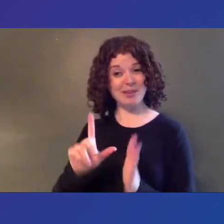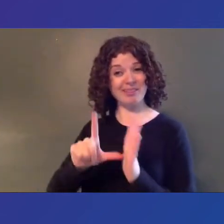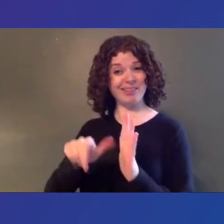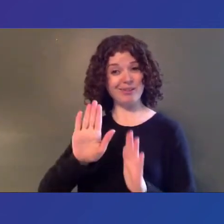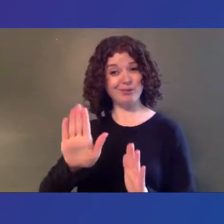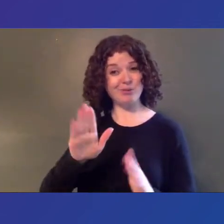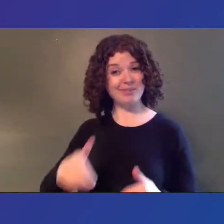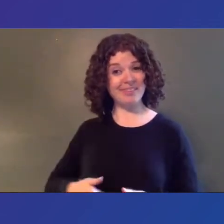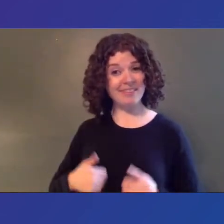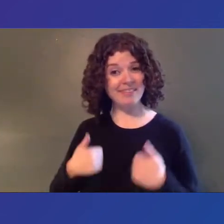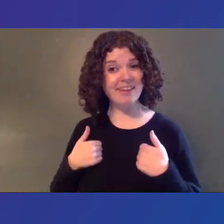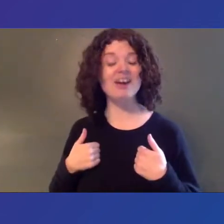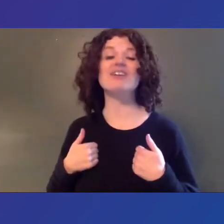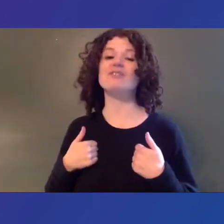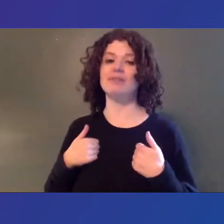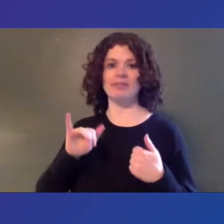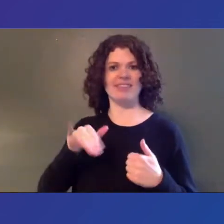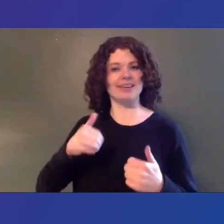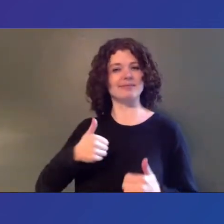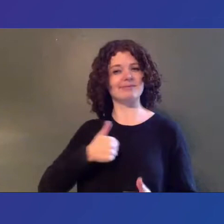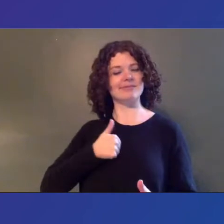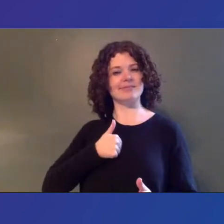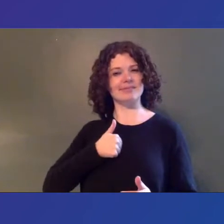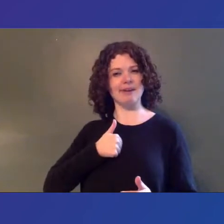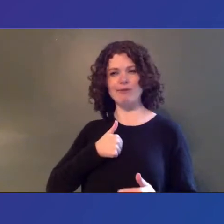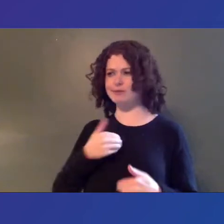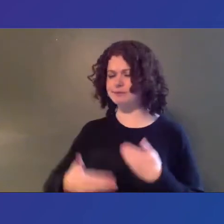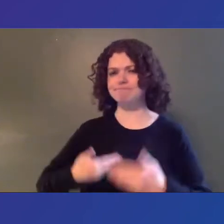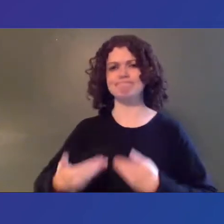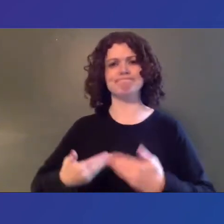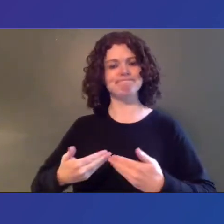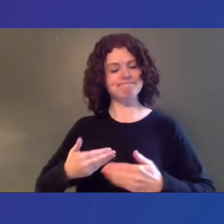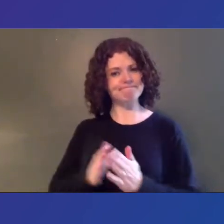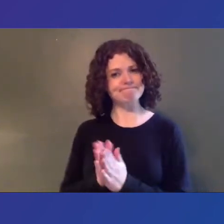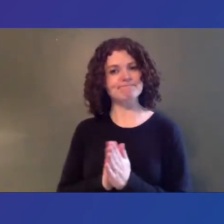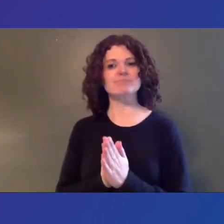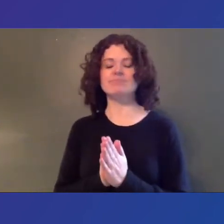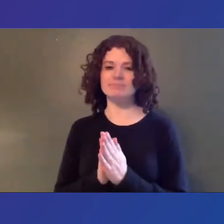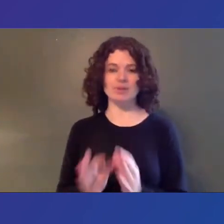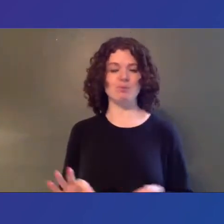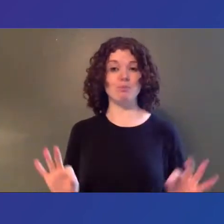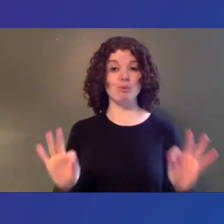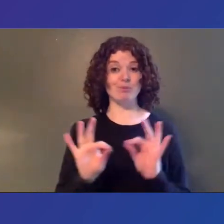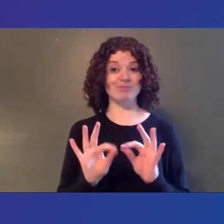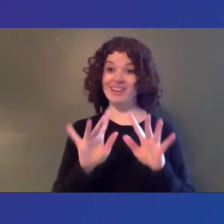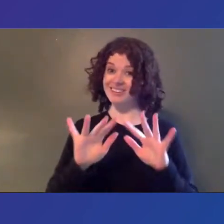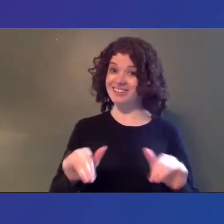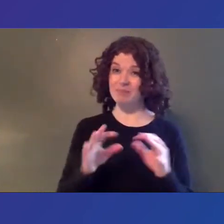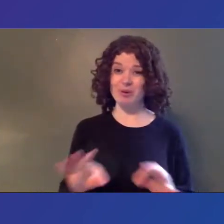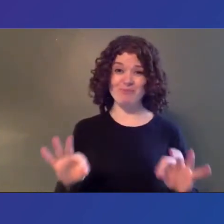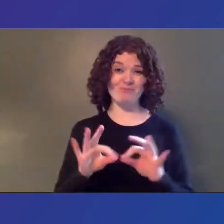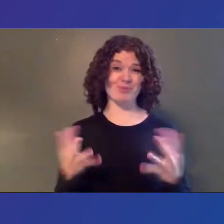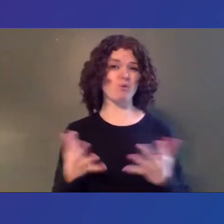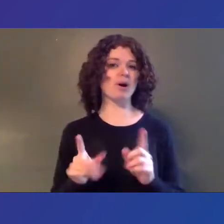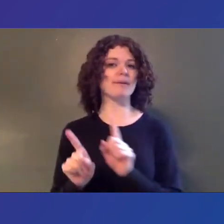self-discipline I think comes really handy. But another answer is also mentorship. Like I